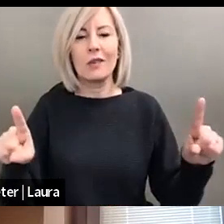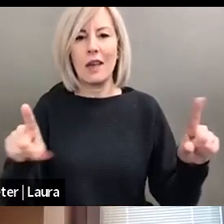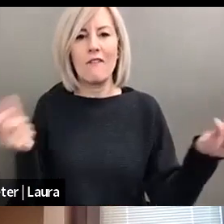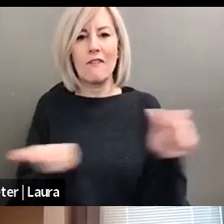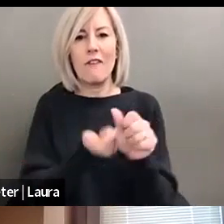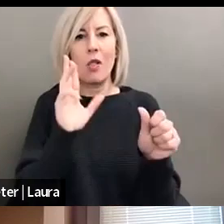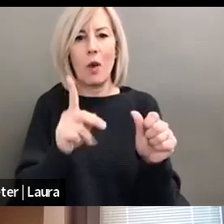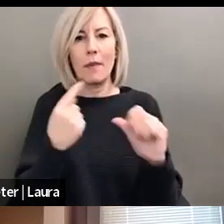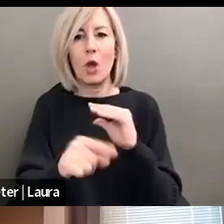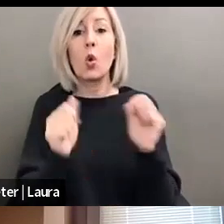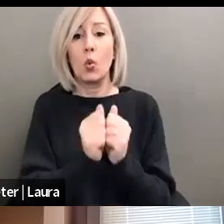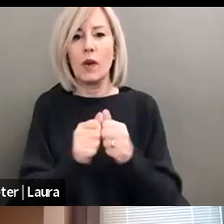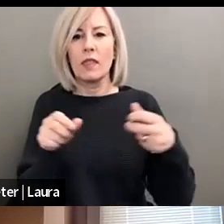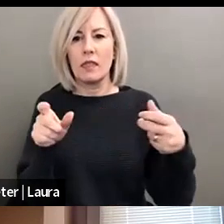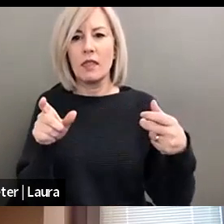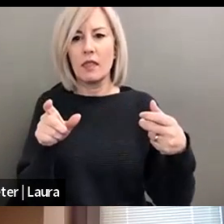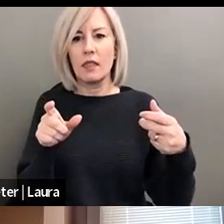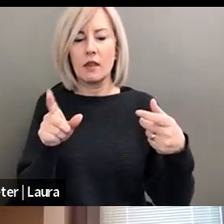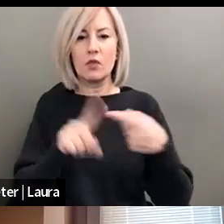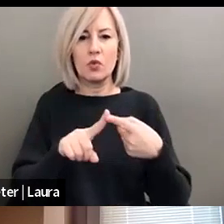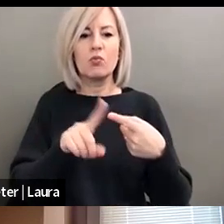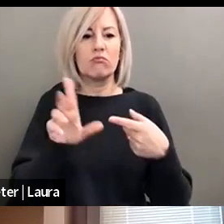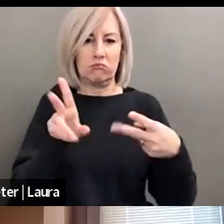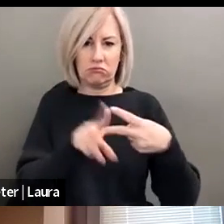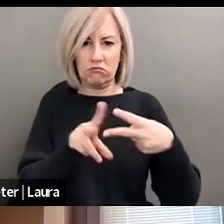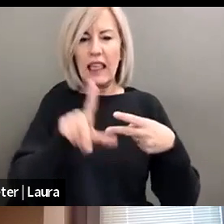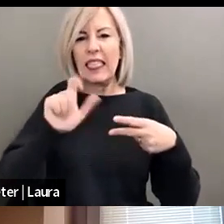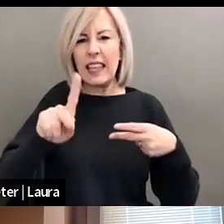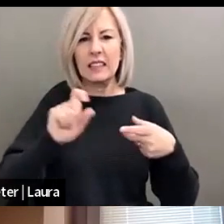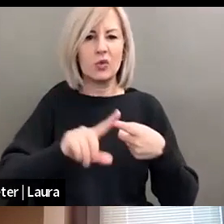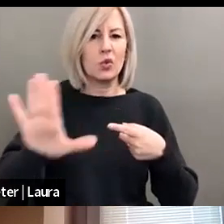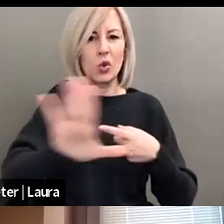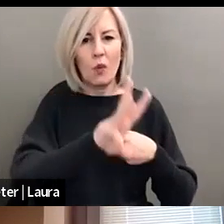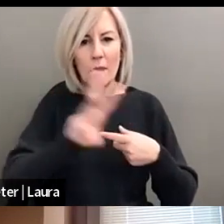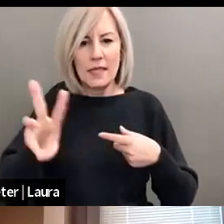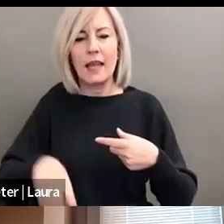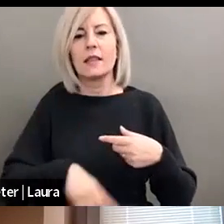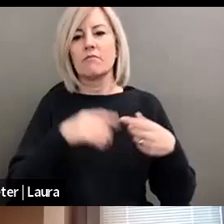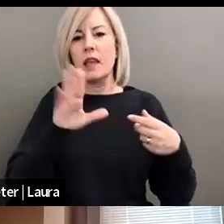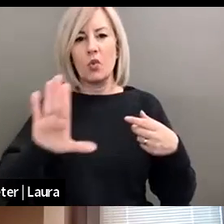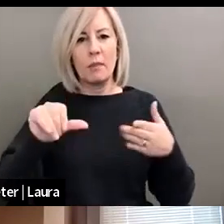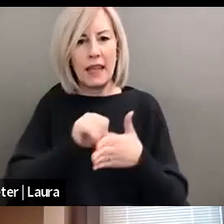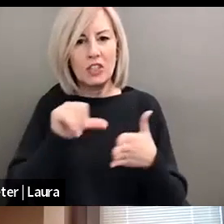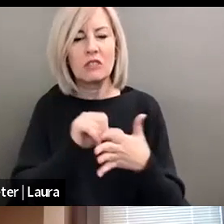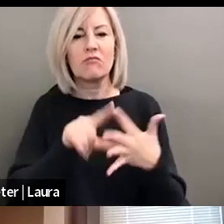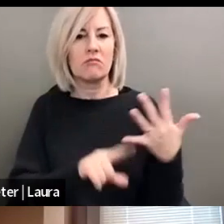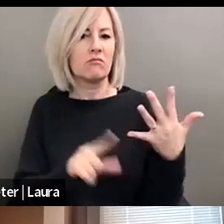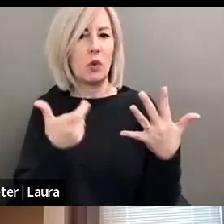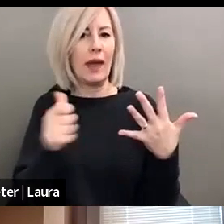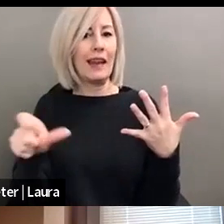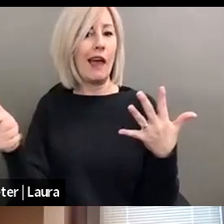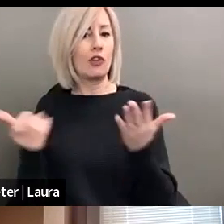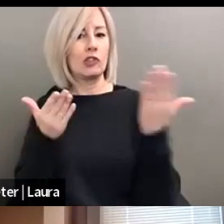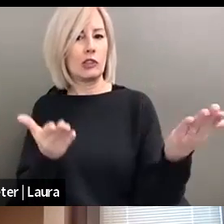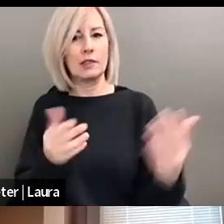with links to to each of your websites, as well as to your individual pages, as well as to any other suggestions you might